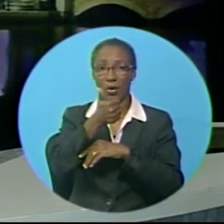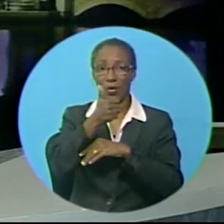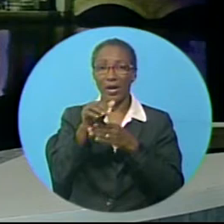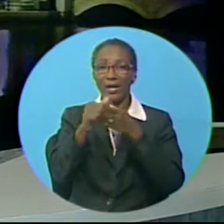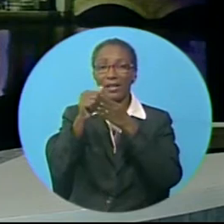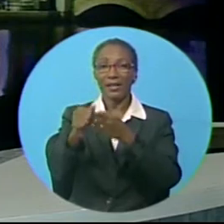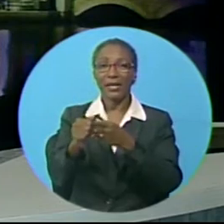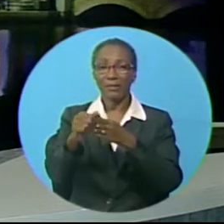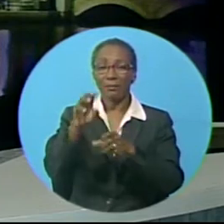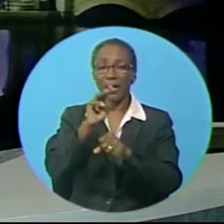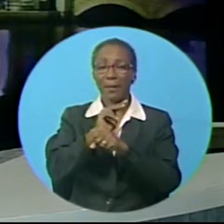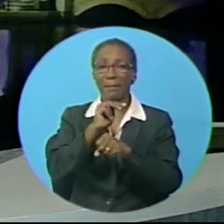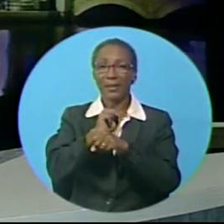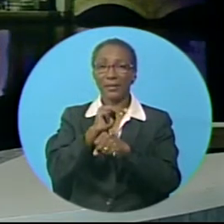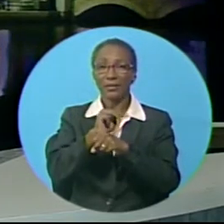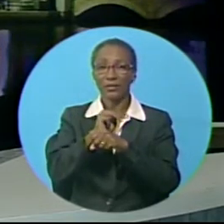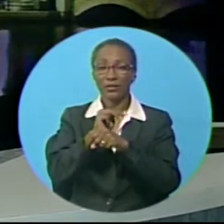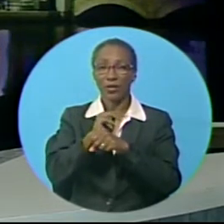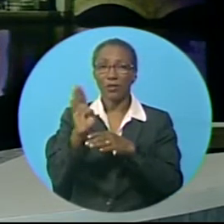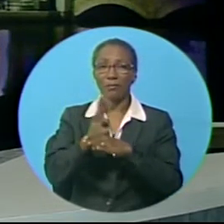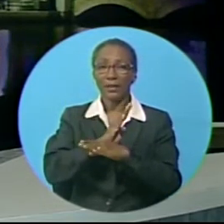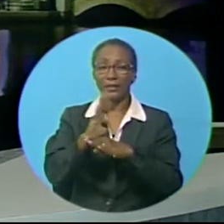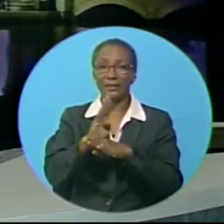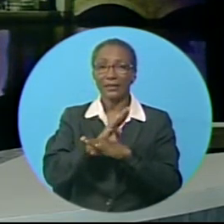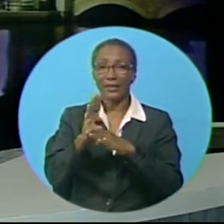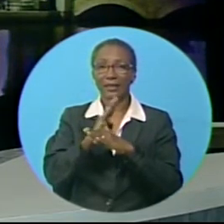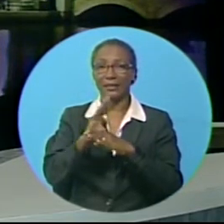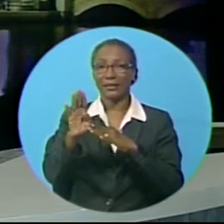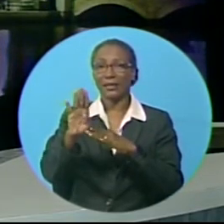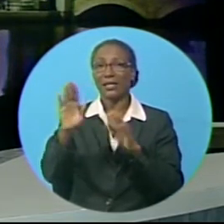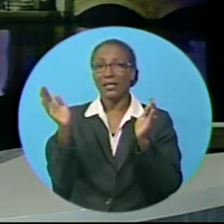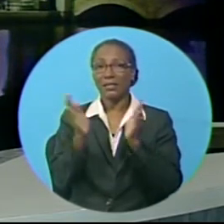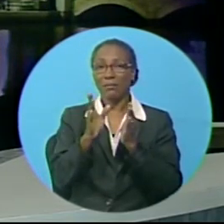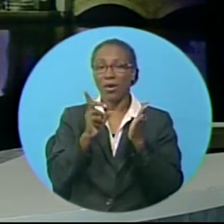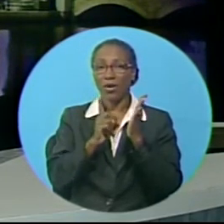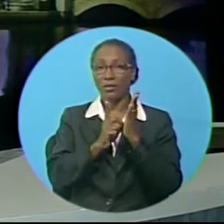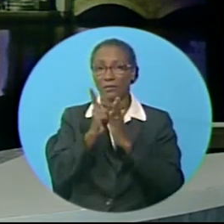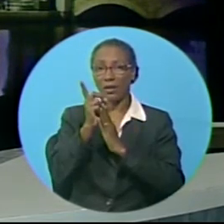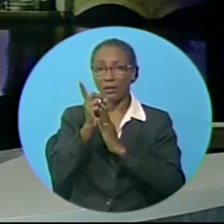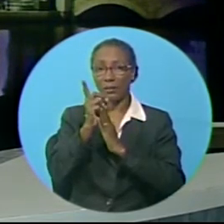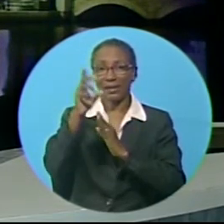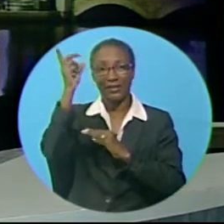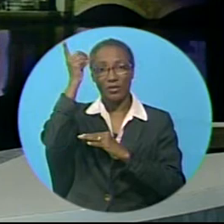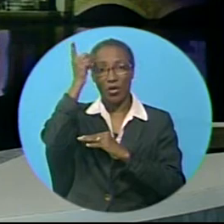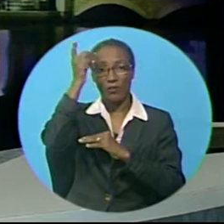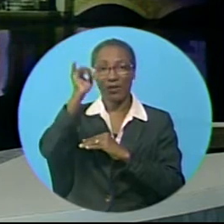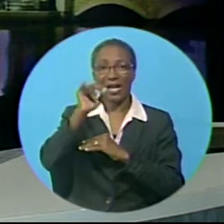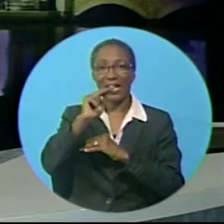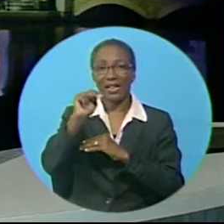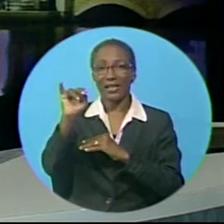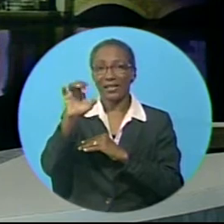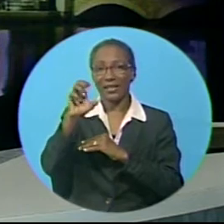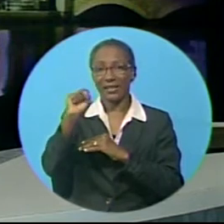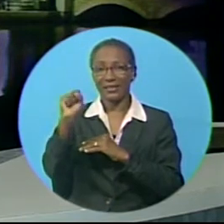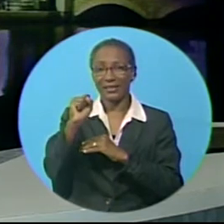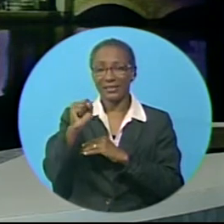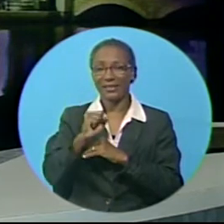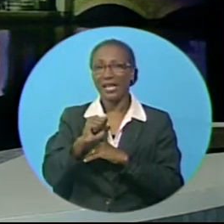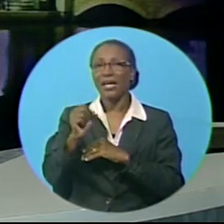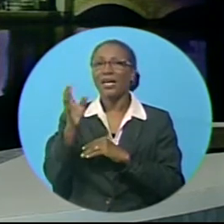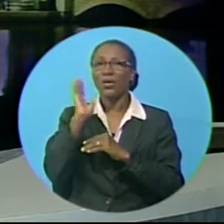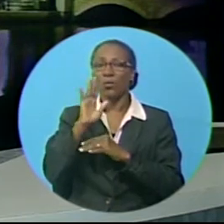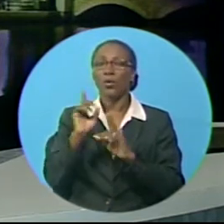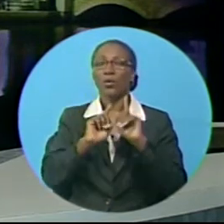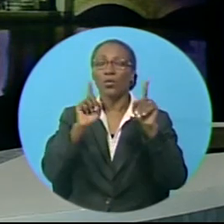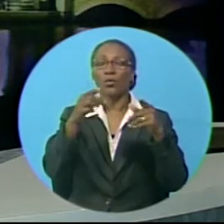Business, Commerce and Small Business Development, Donville Ennis, will participate in a series of pre-arranged business-to-business meetings. Guyana